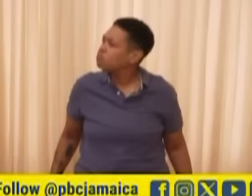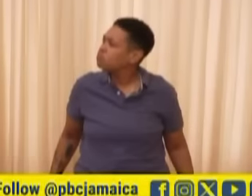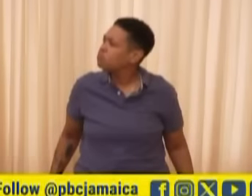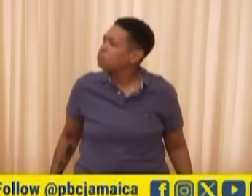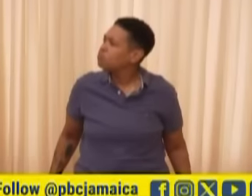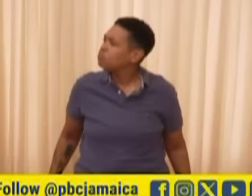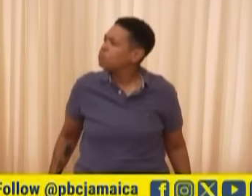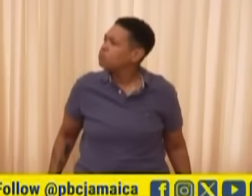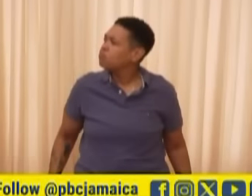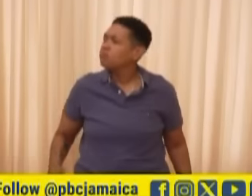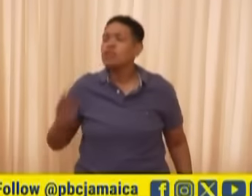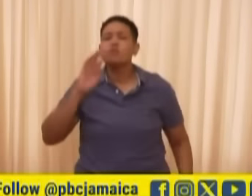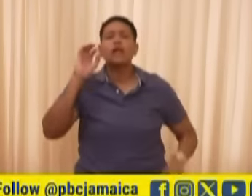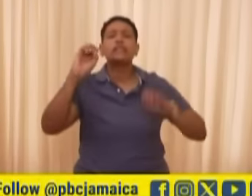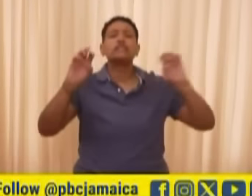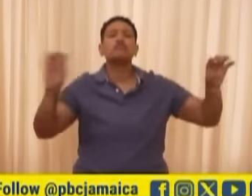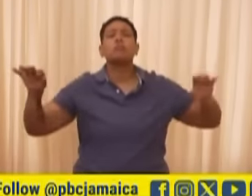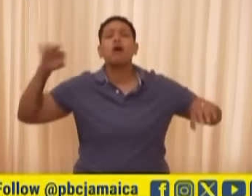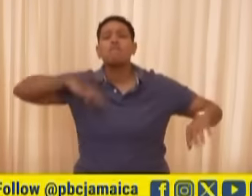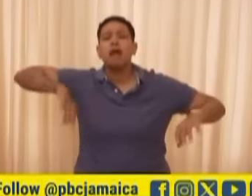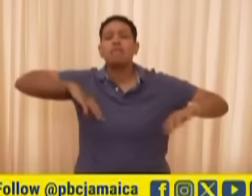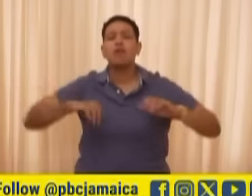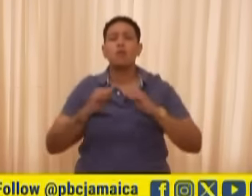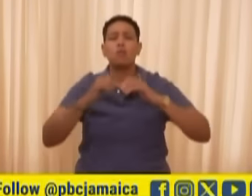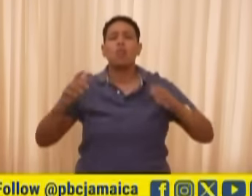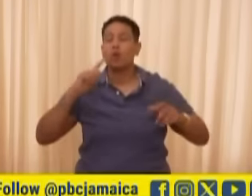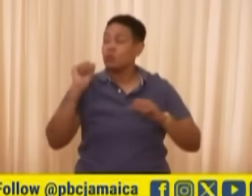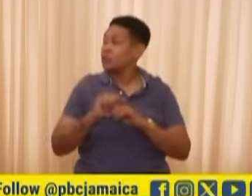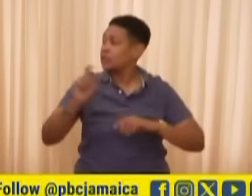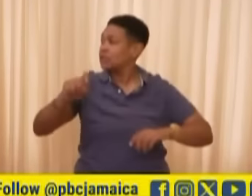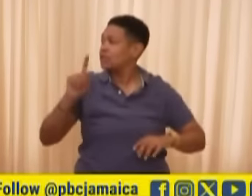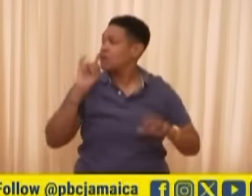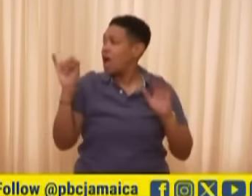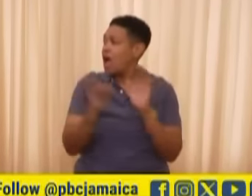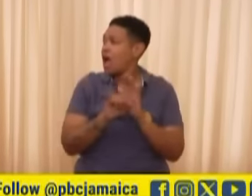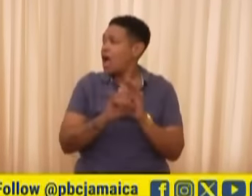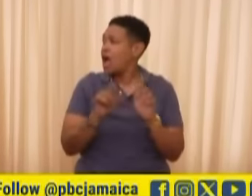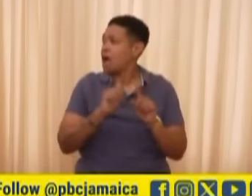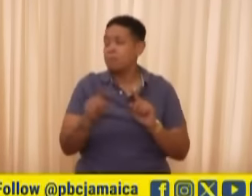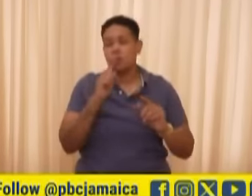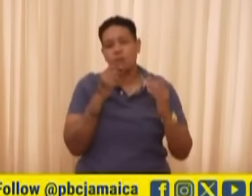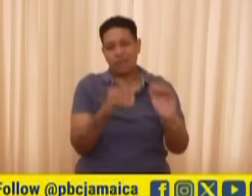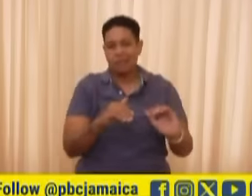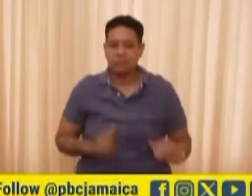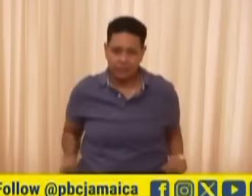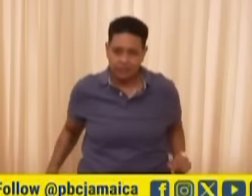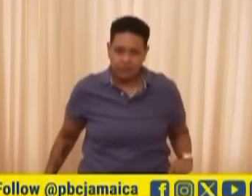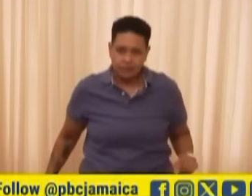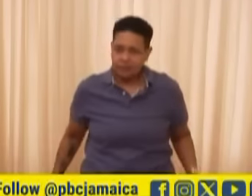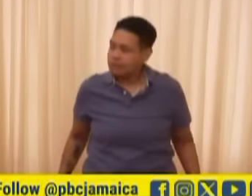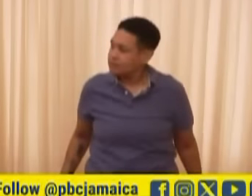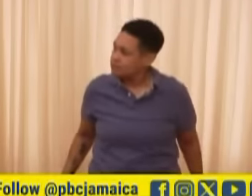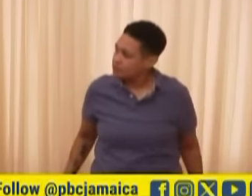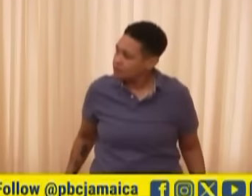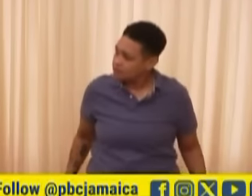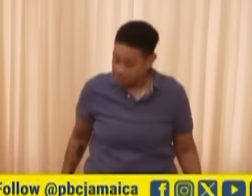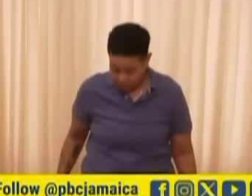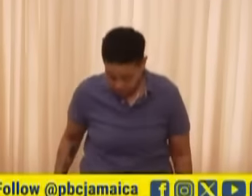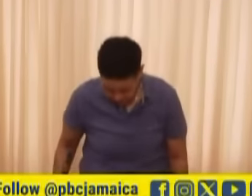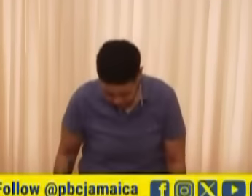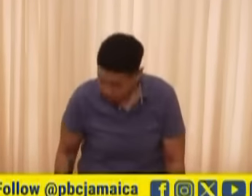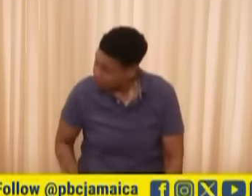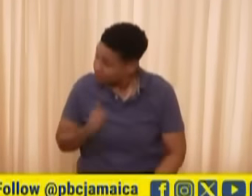distribution of benefits without the need for identification, but that would be very limited. In